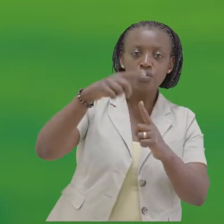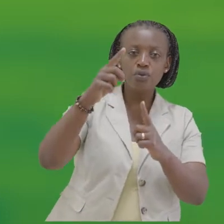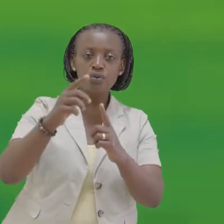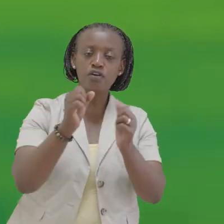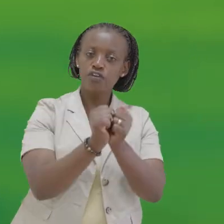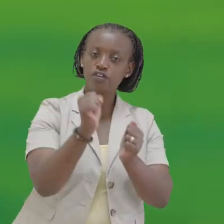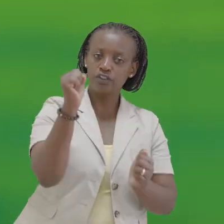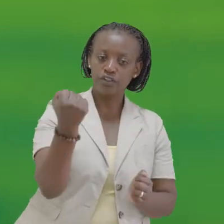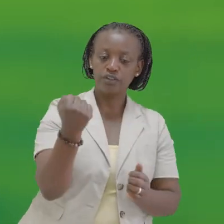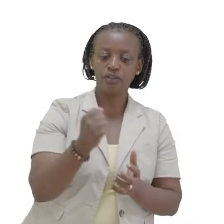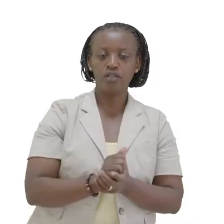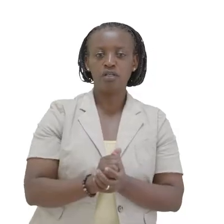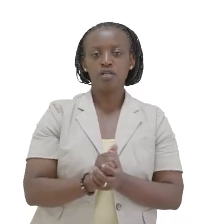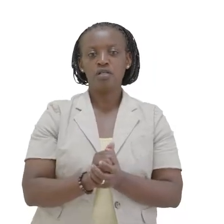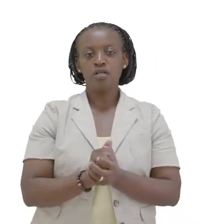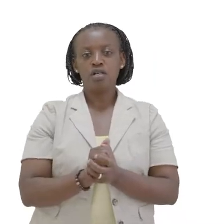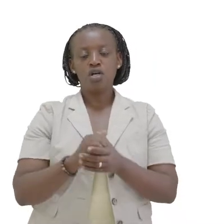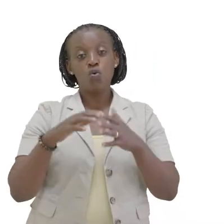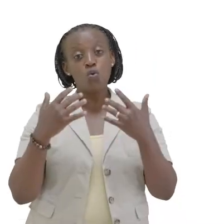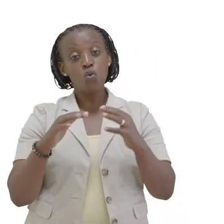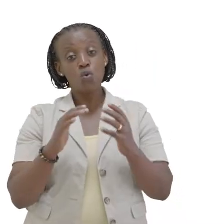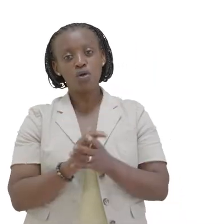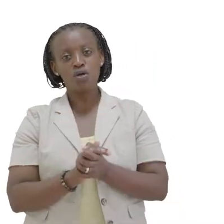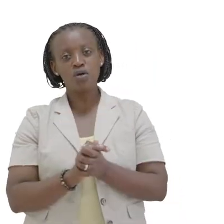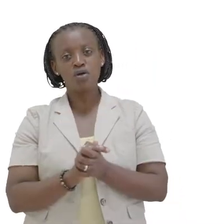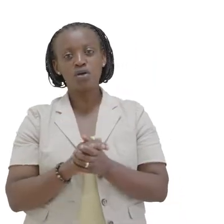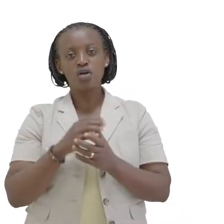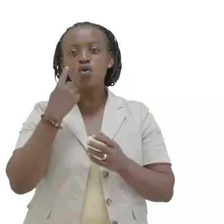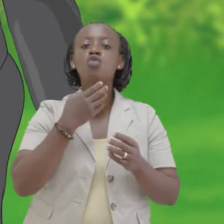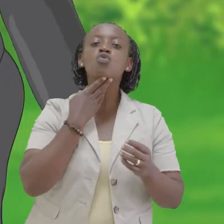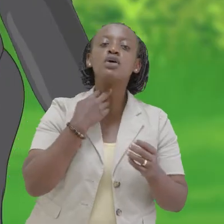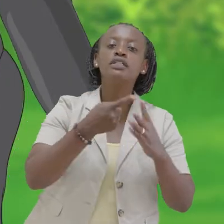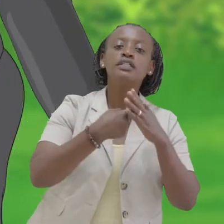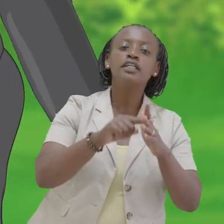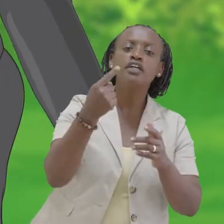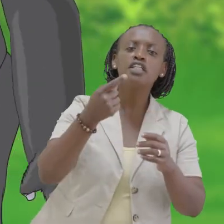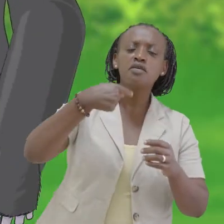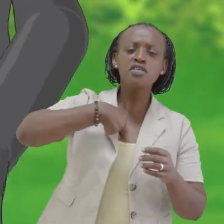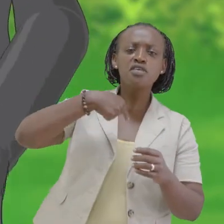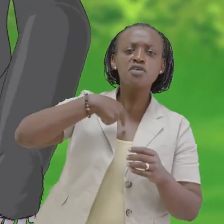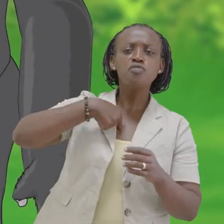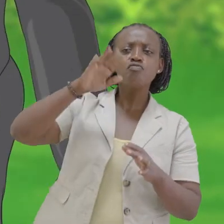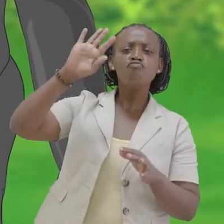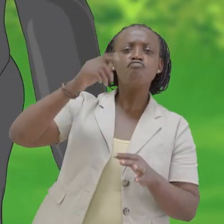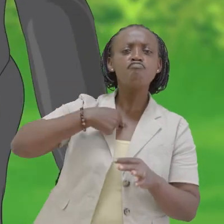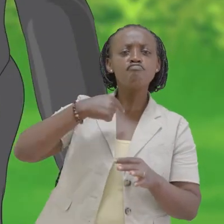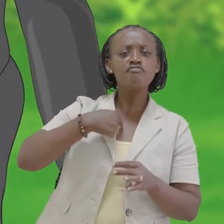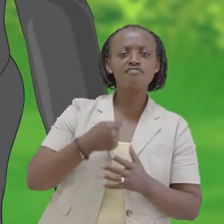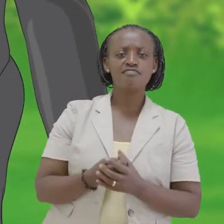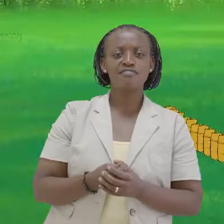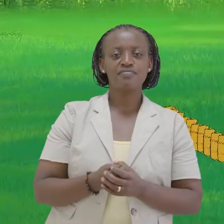I scored 15. Wow! Who wants to start first? Me!